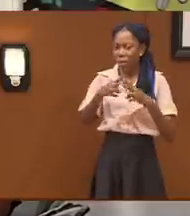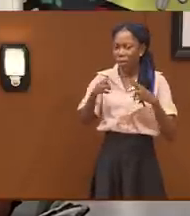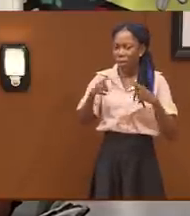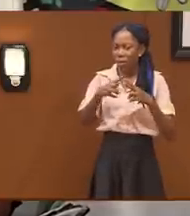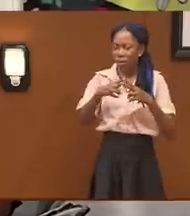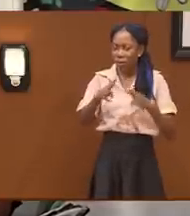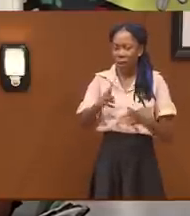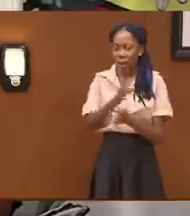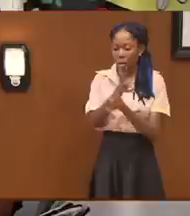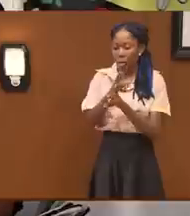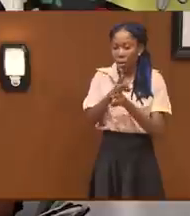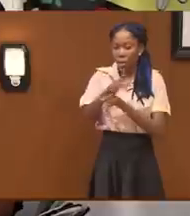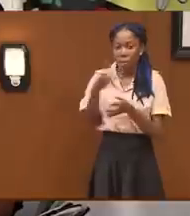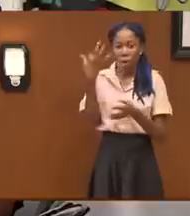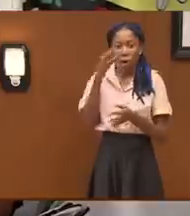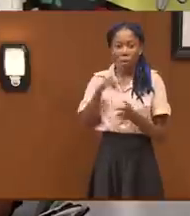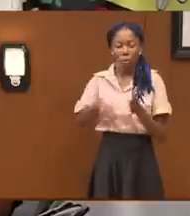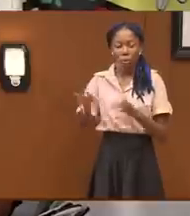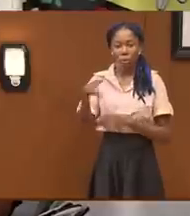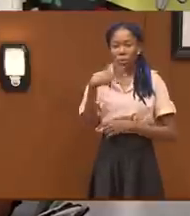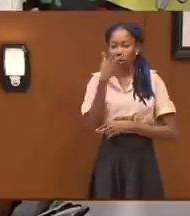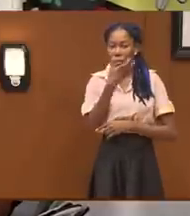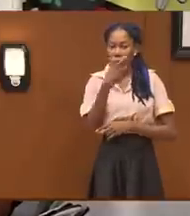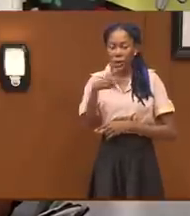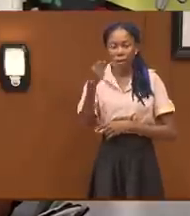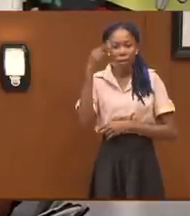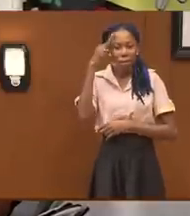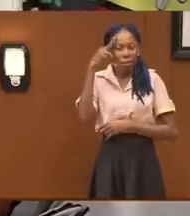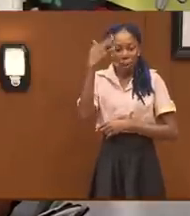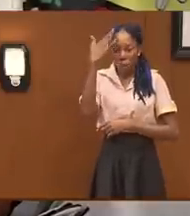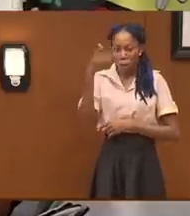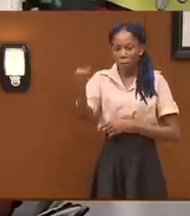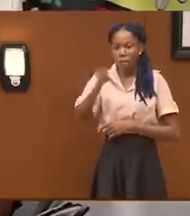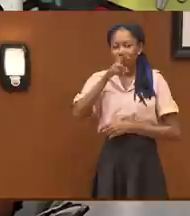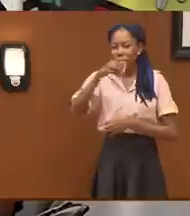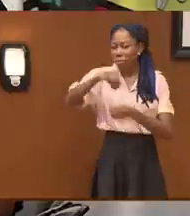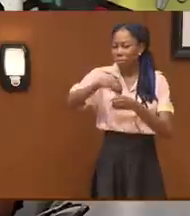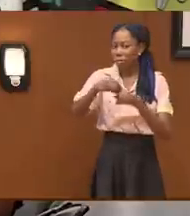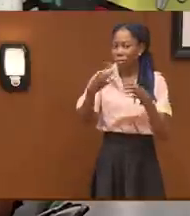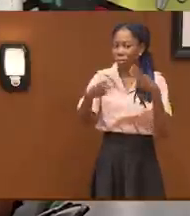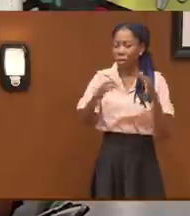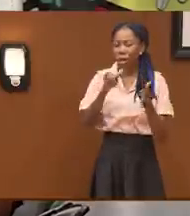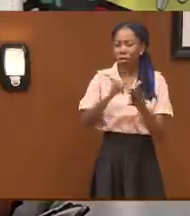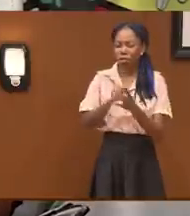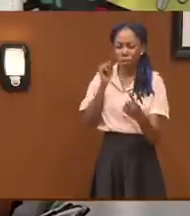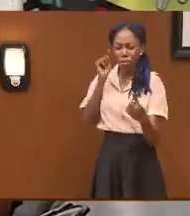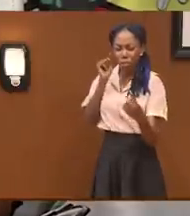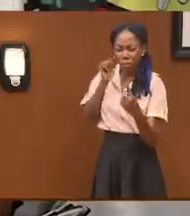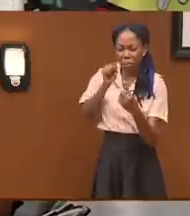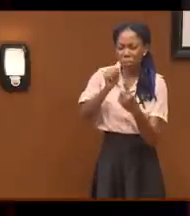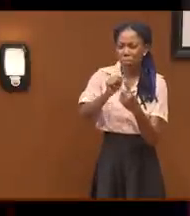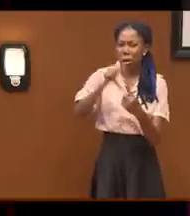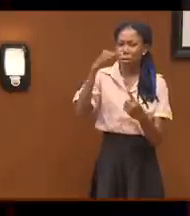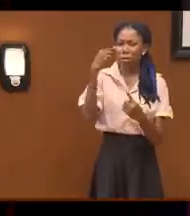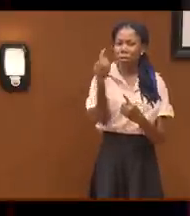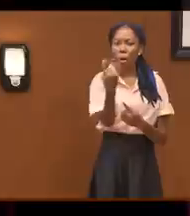cautious of whatever you say. The reason why you are in court, you know what it's about. Okay, ma'am. And that's what I want you to strictly address.